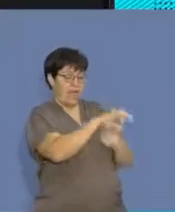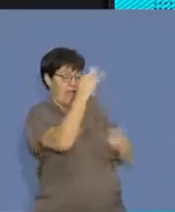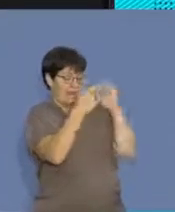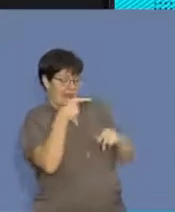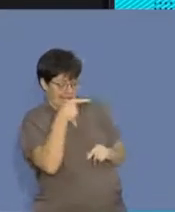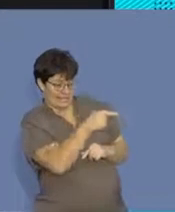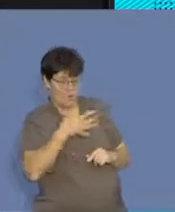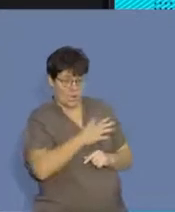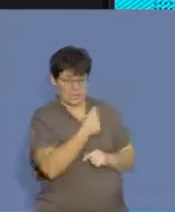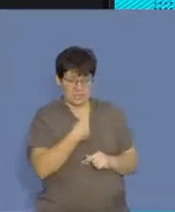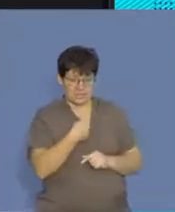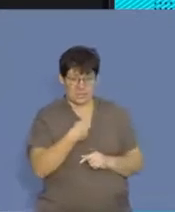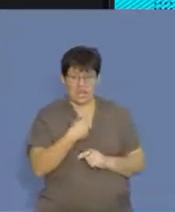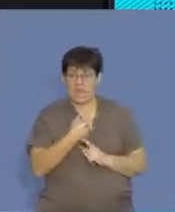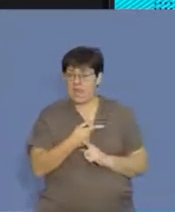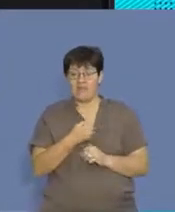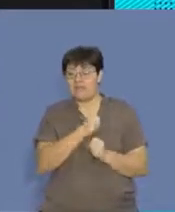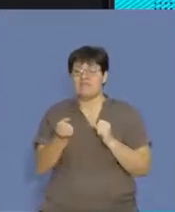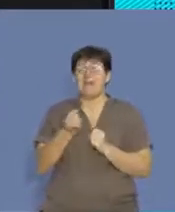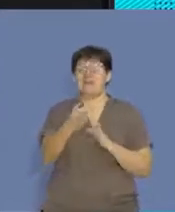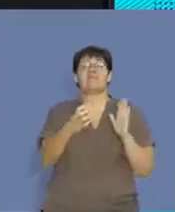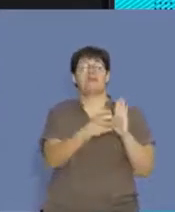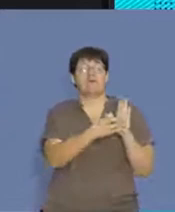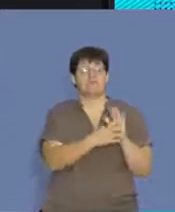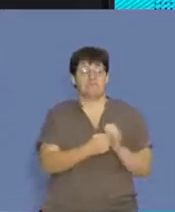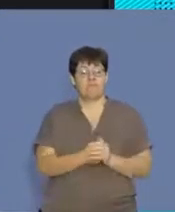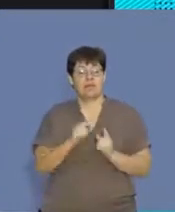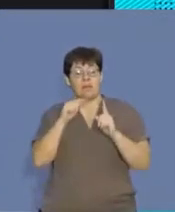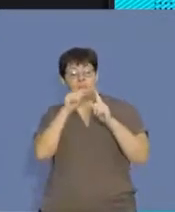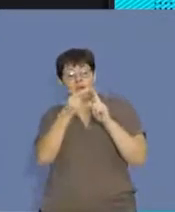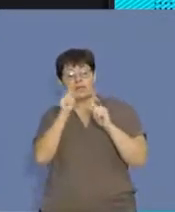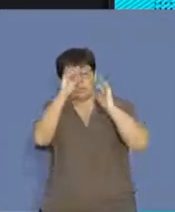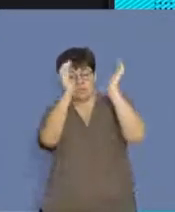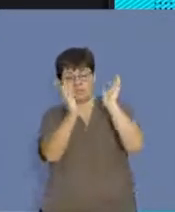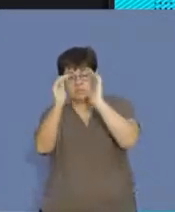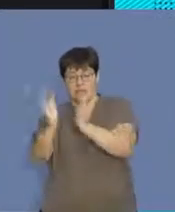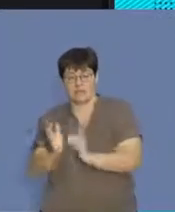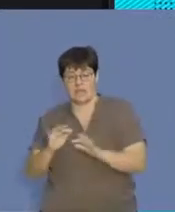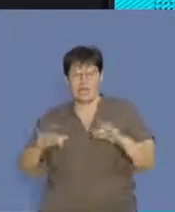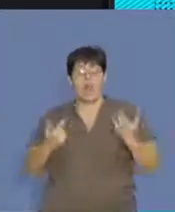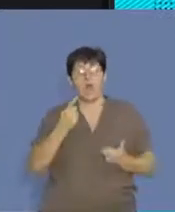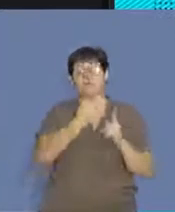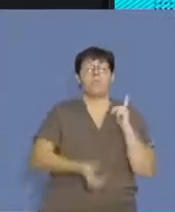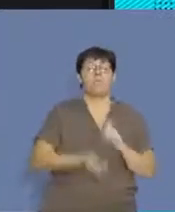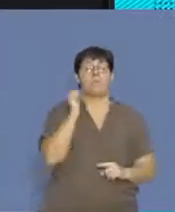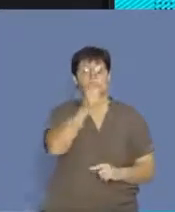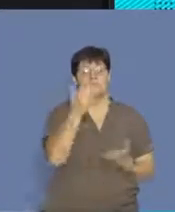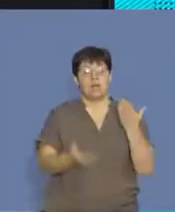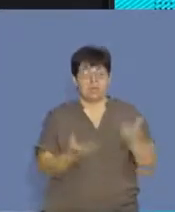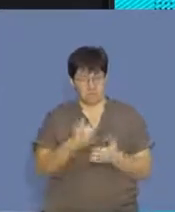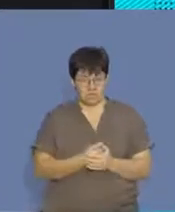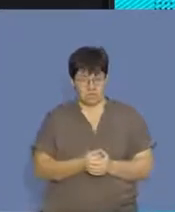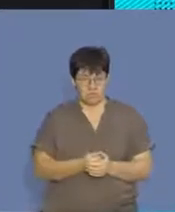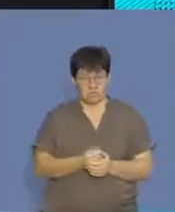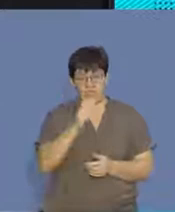I'm trying to analyze the graph. Now, if I didn't give you the graph and I gave you points, how do you then find